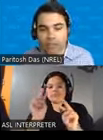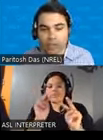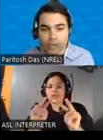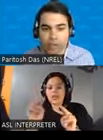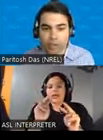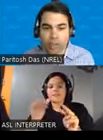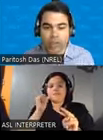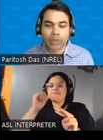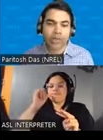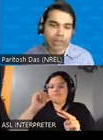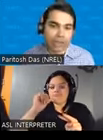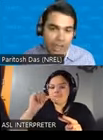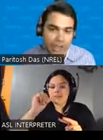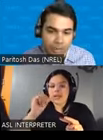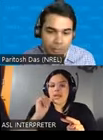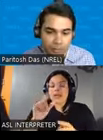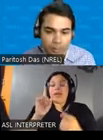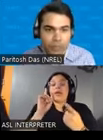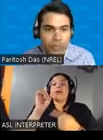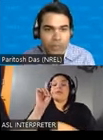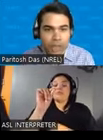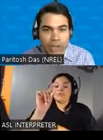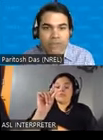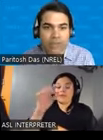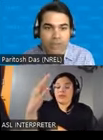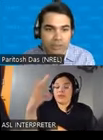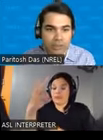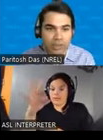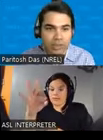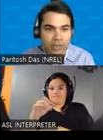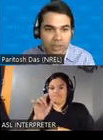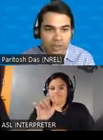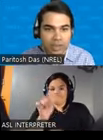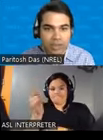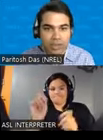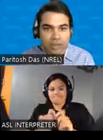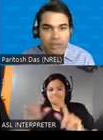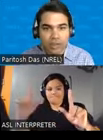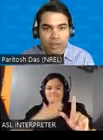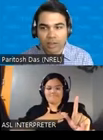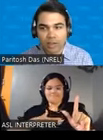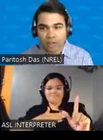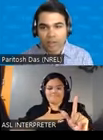the values used in 2019 IRP. Next slide, please.